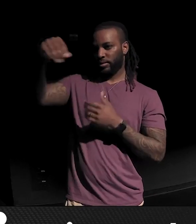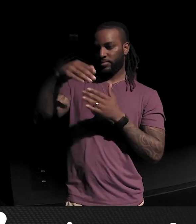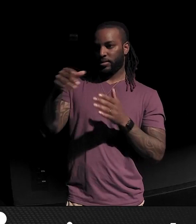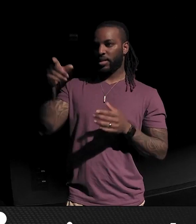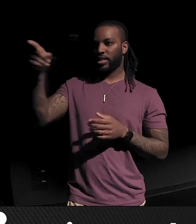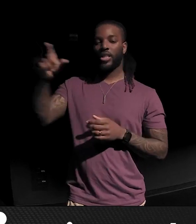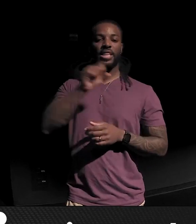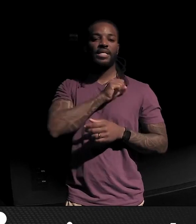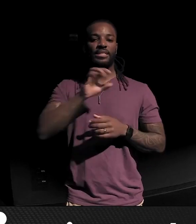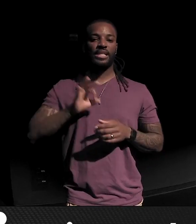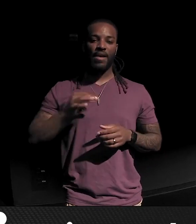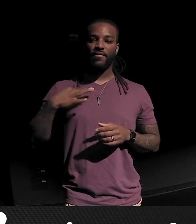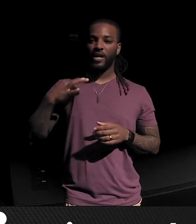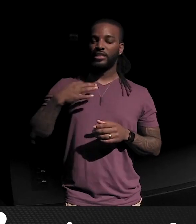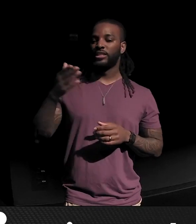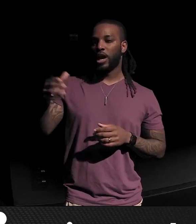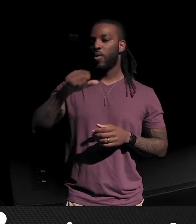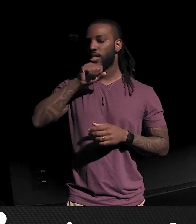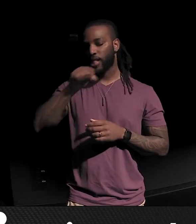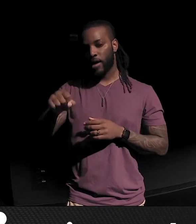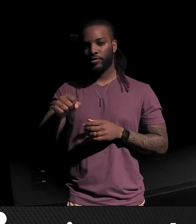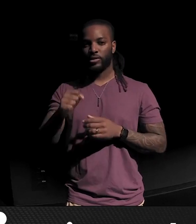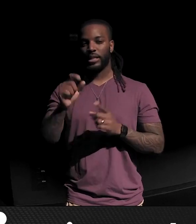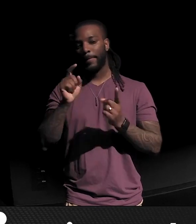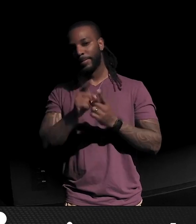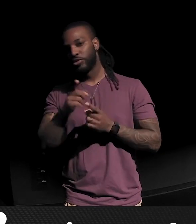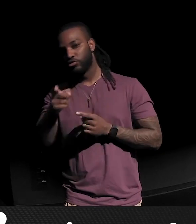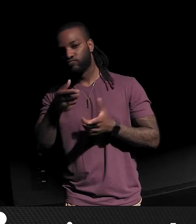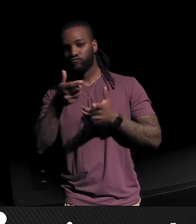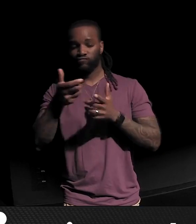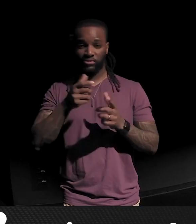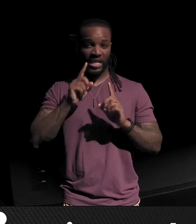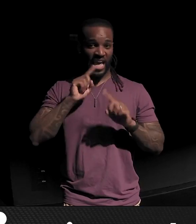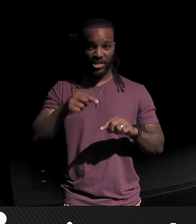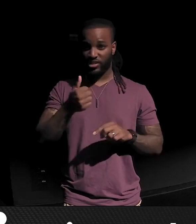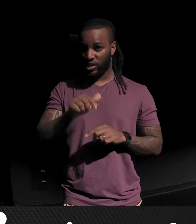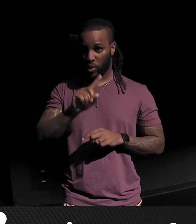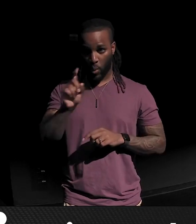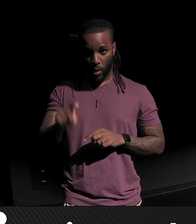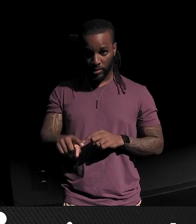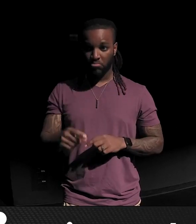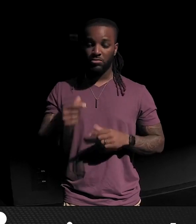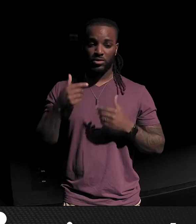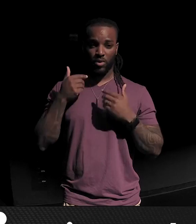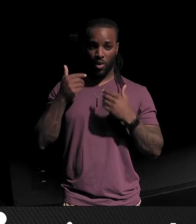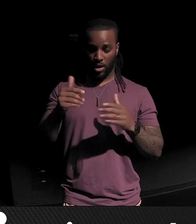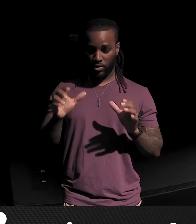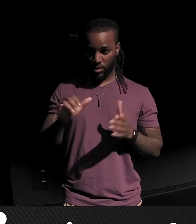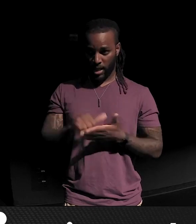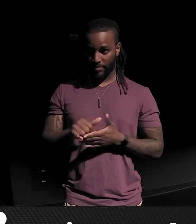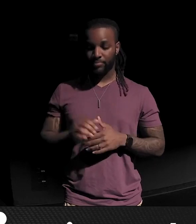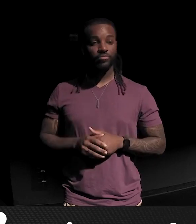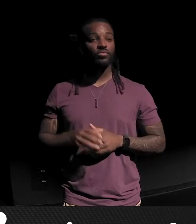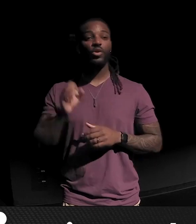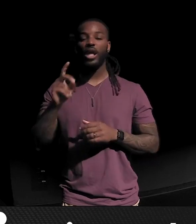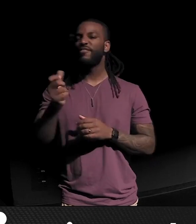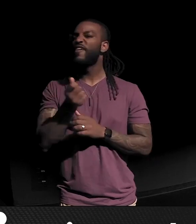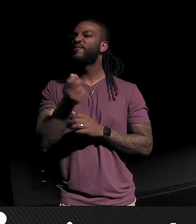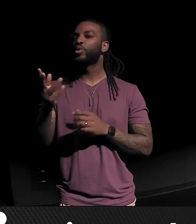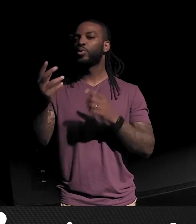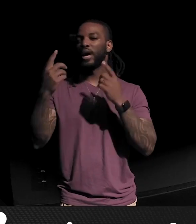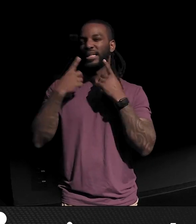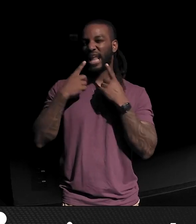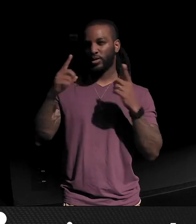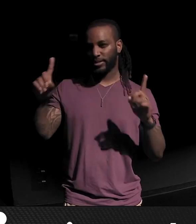and volunteers there. They would love to get to meet you and answer any questions you have, so I want to invite you to do that. All right, I have just a couple